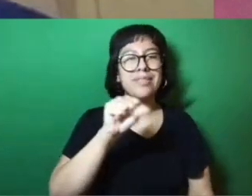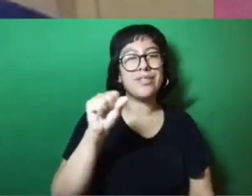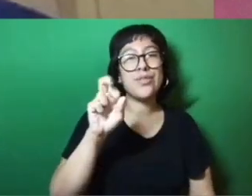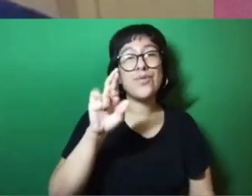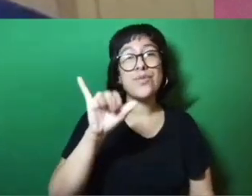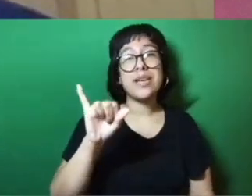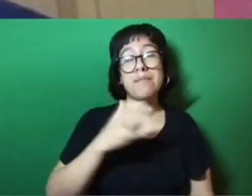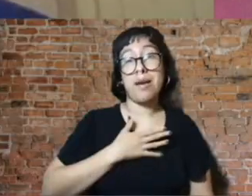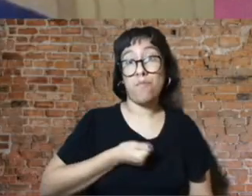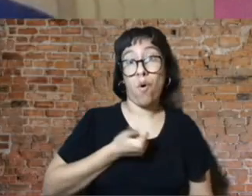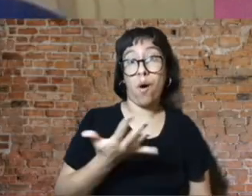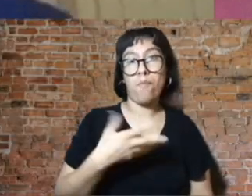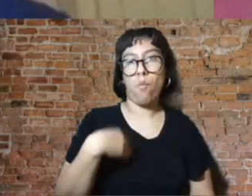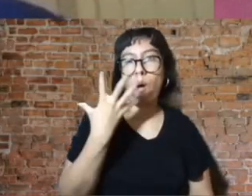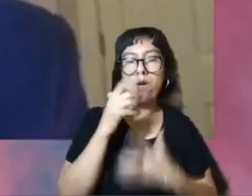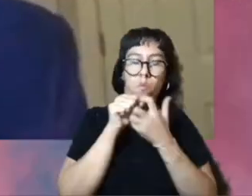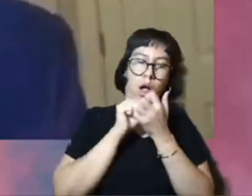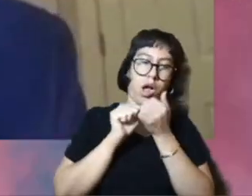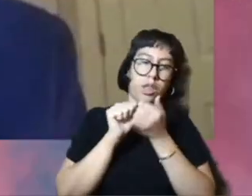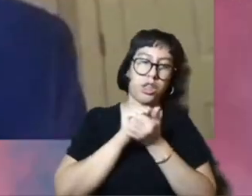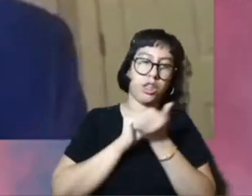my poem called Whitewashed.